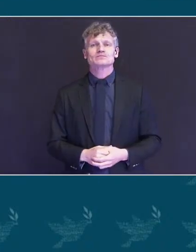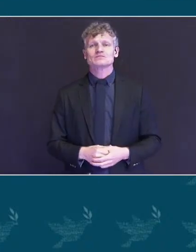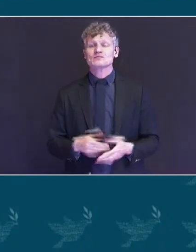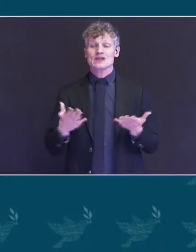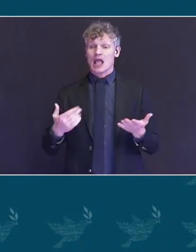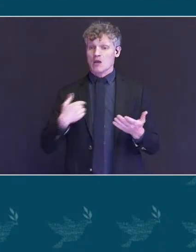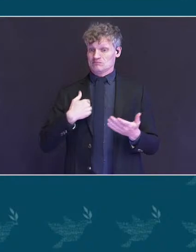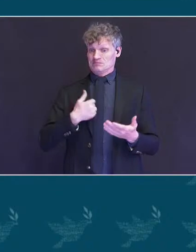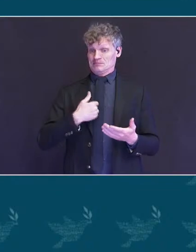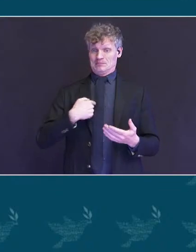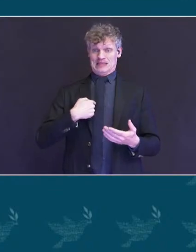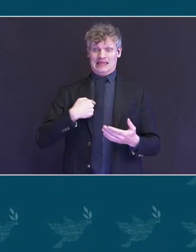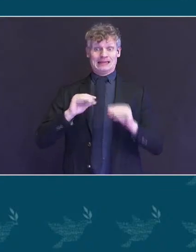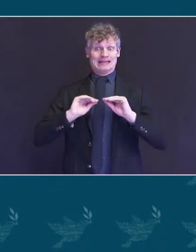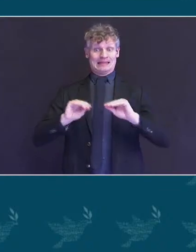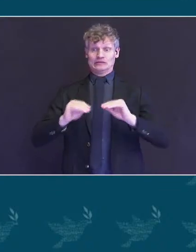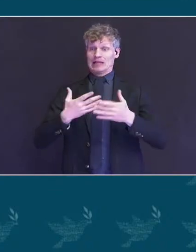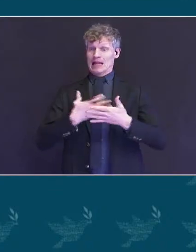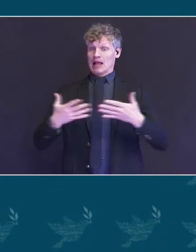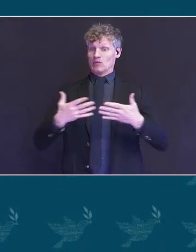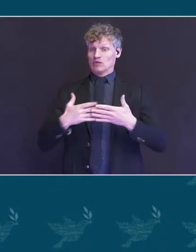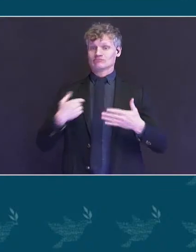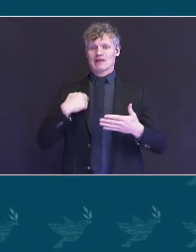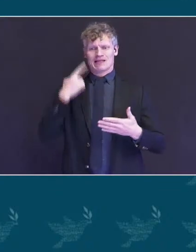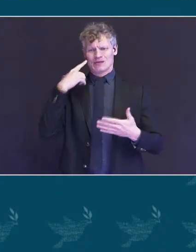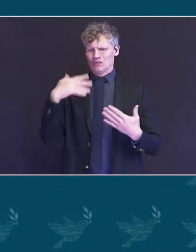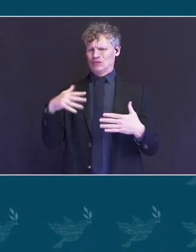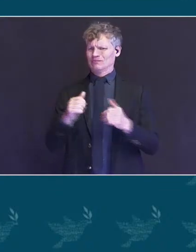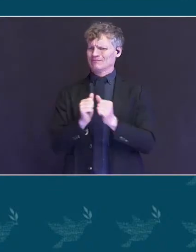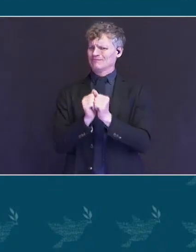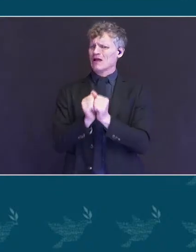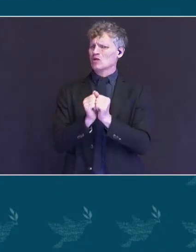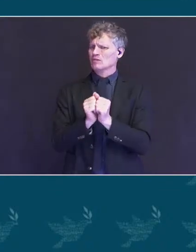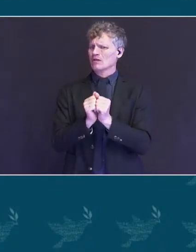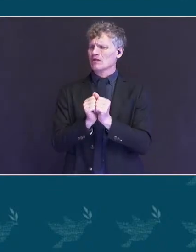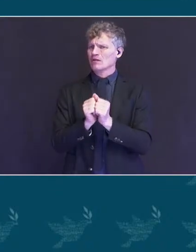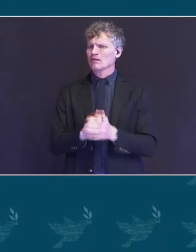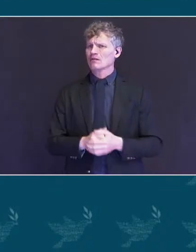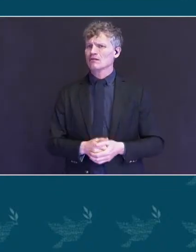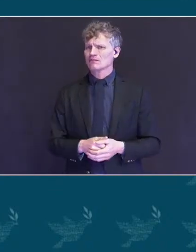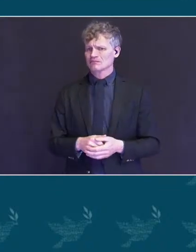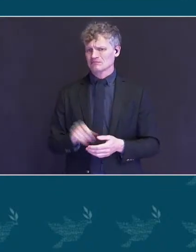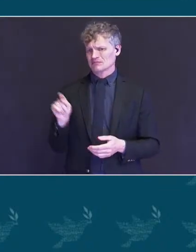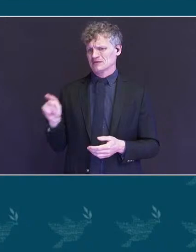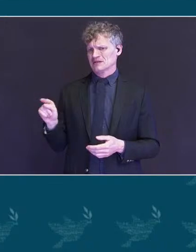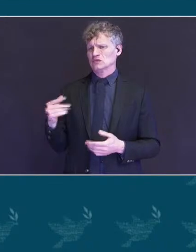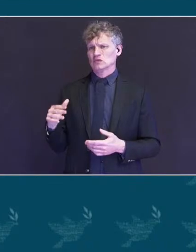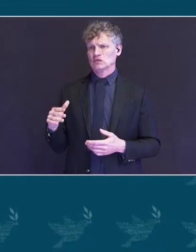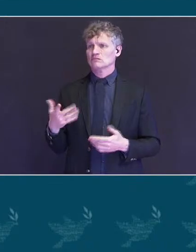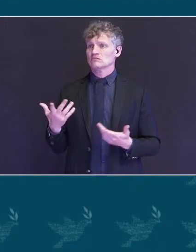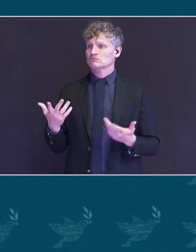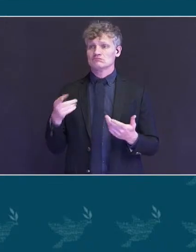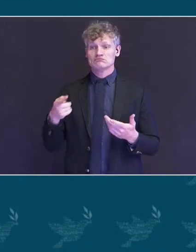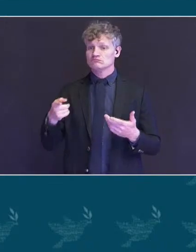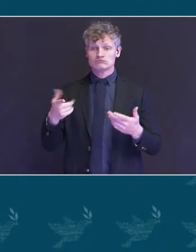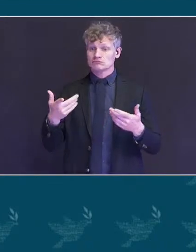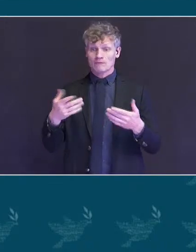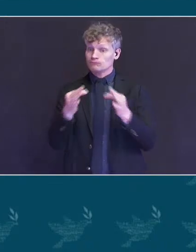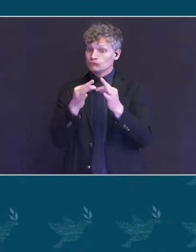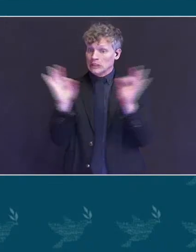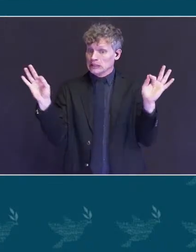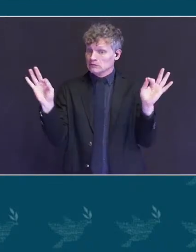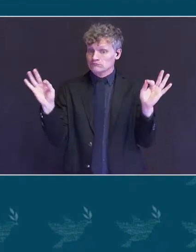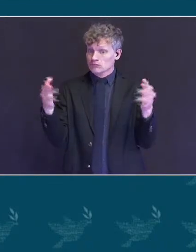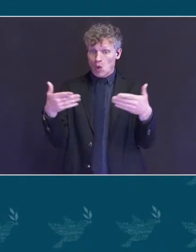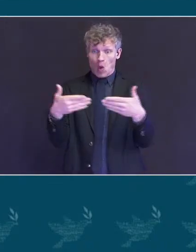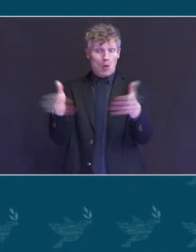language teacher myself, I think this is a really valuable tool. It's open source, it's free, and it